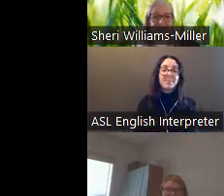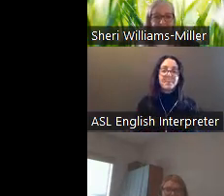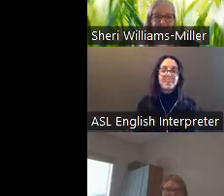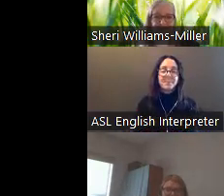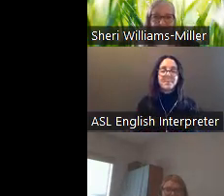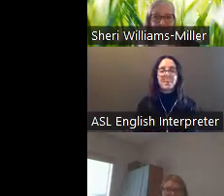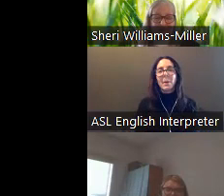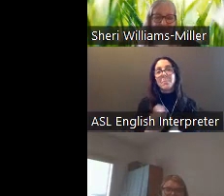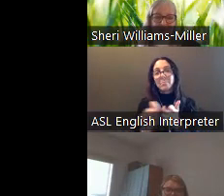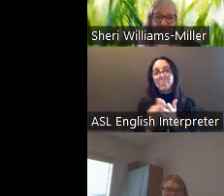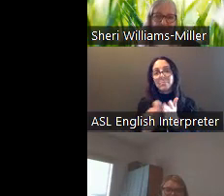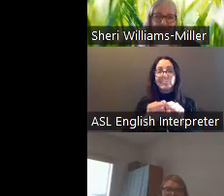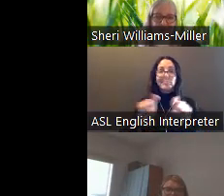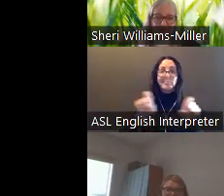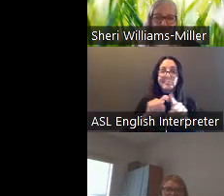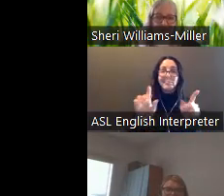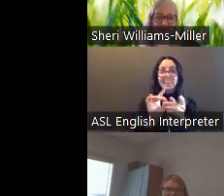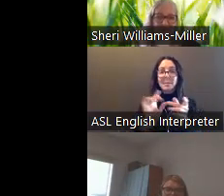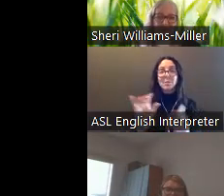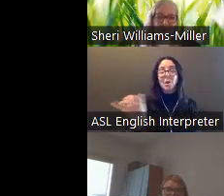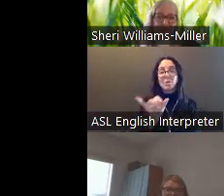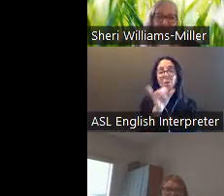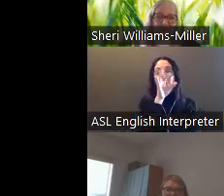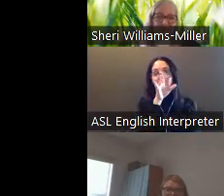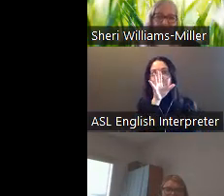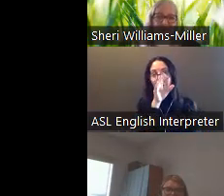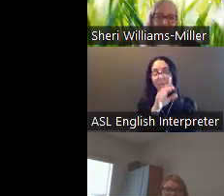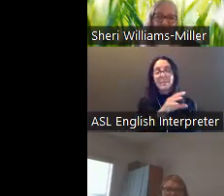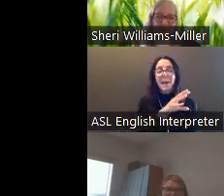blitzes and messages, as well as verbal and,